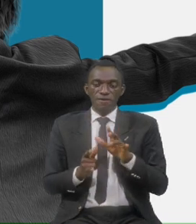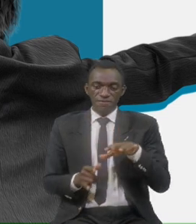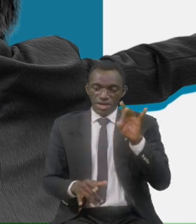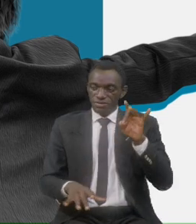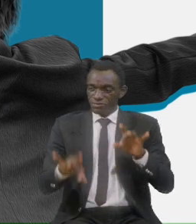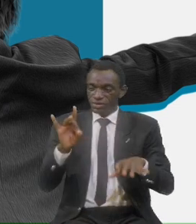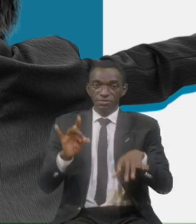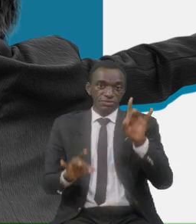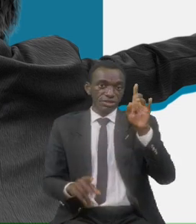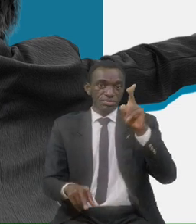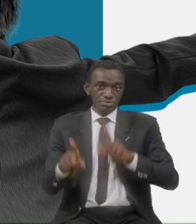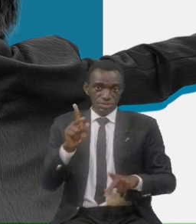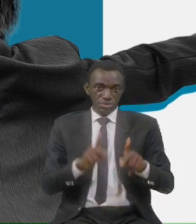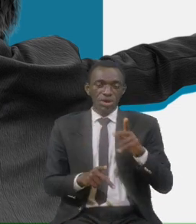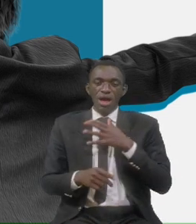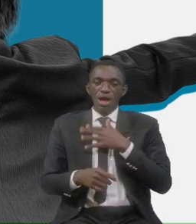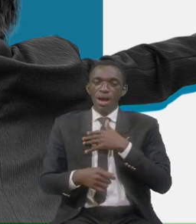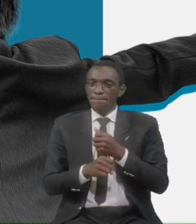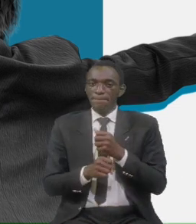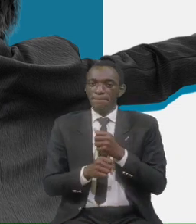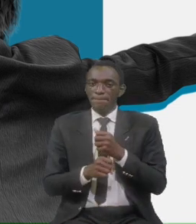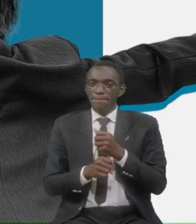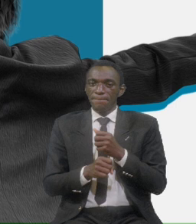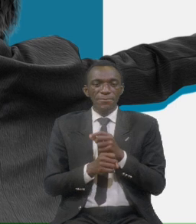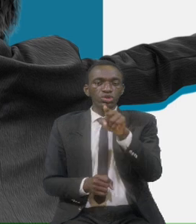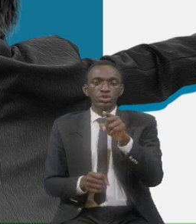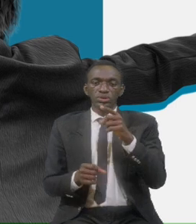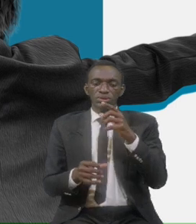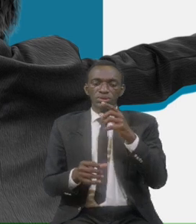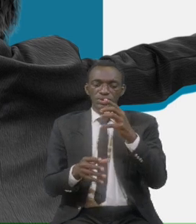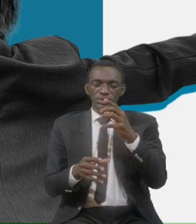you take their decision,